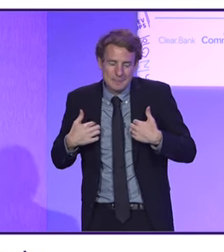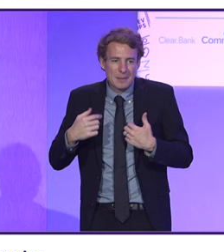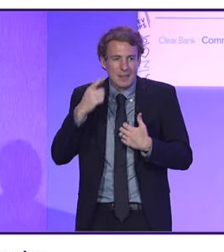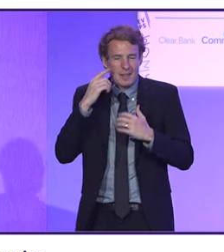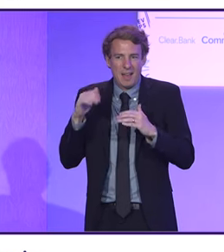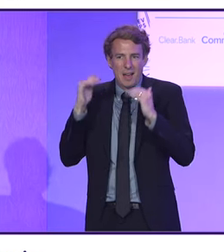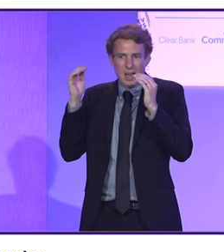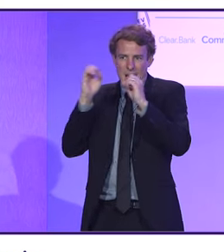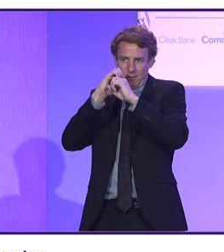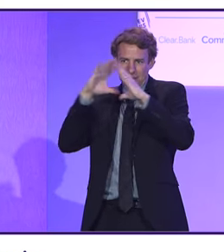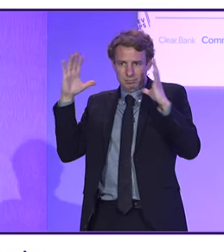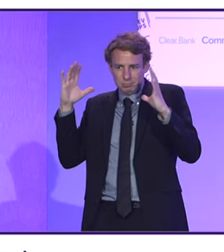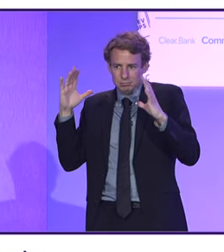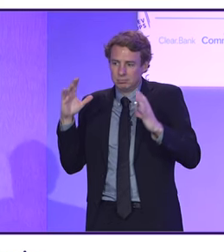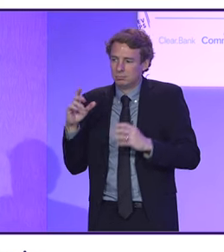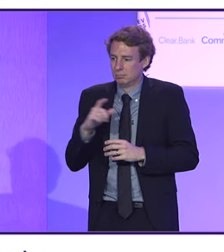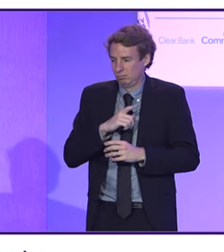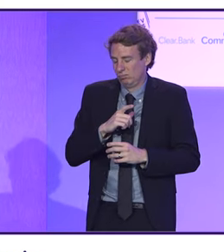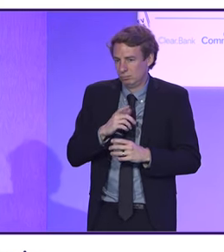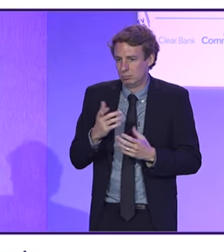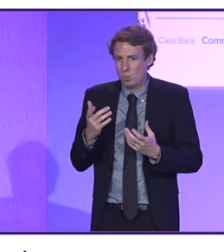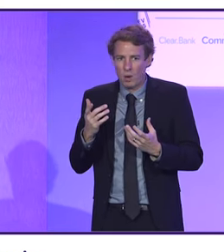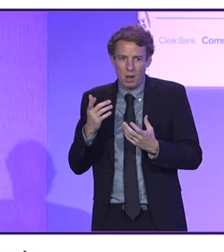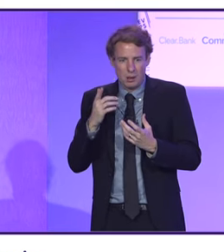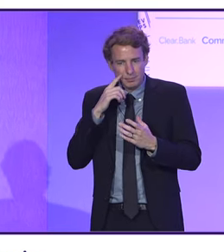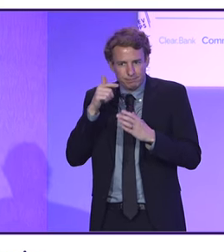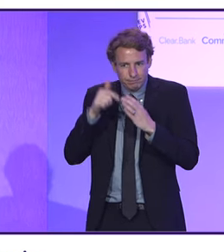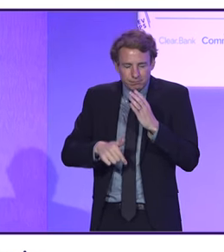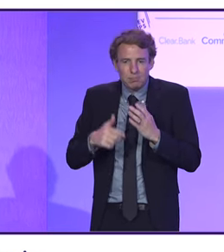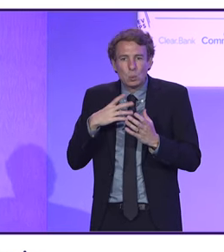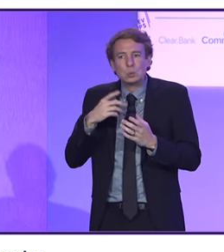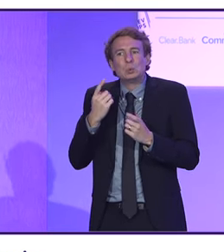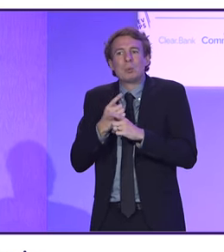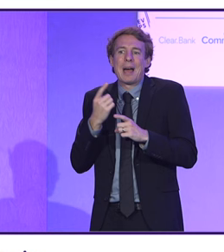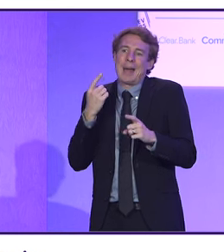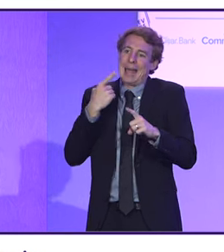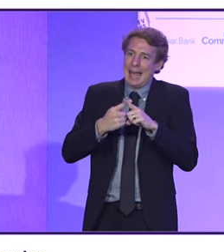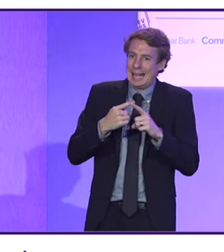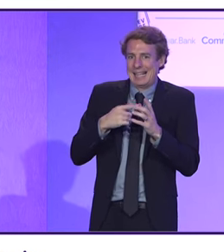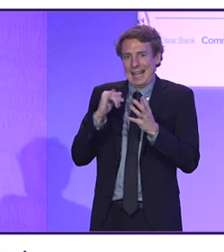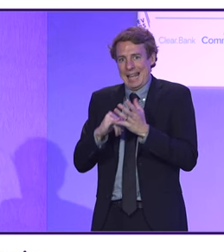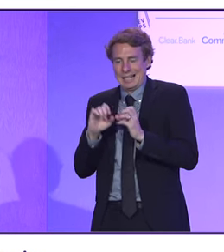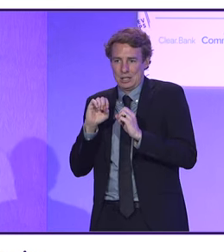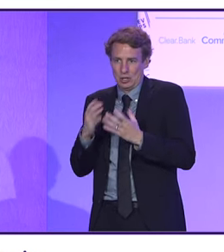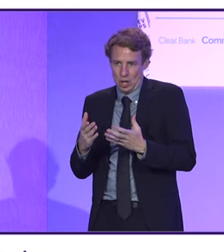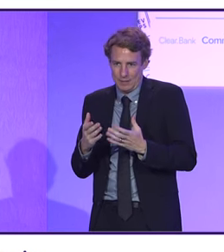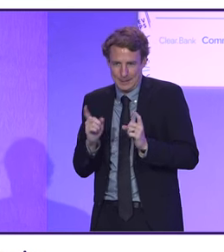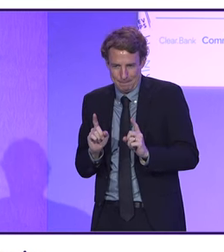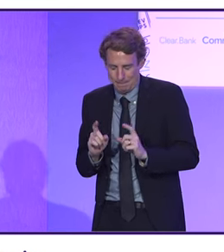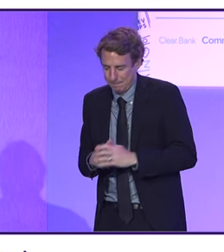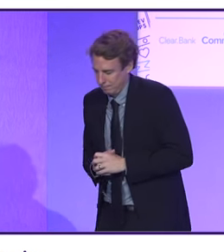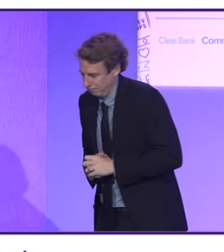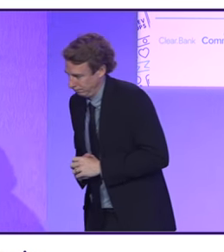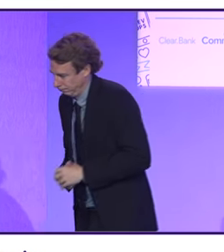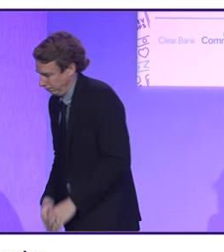now, by returning to that X as a service concept. If I say that platform engineering depends on X as a